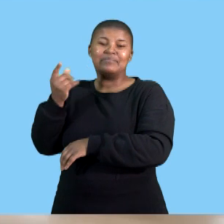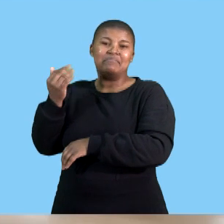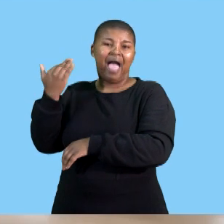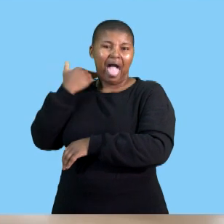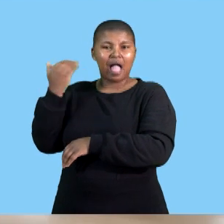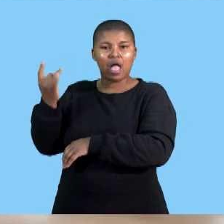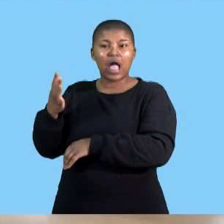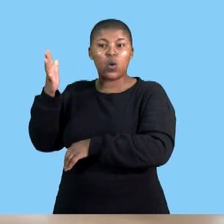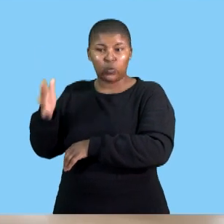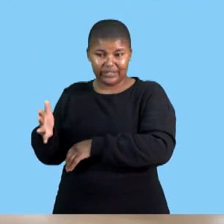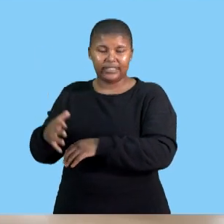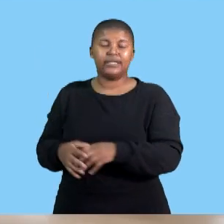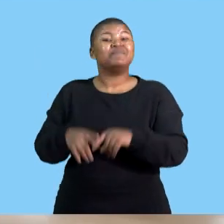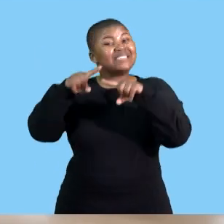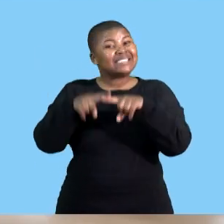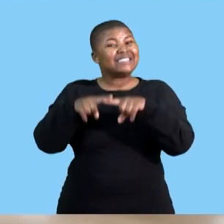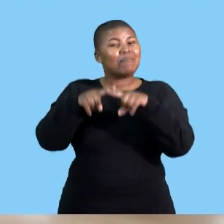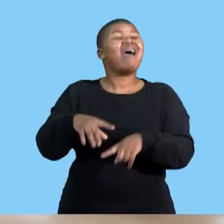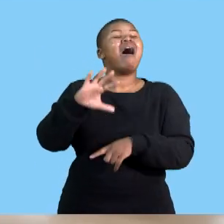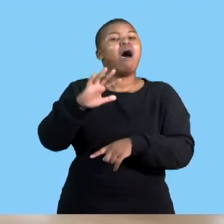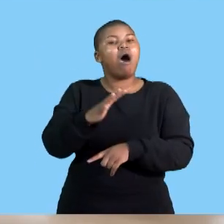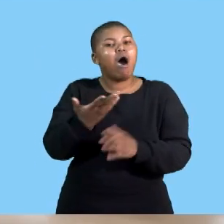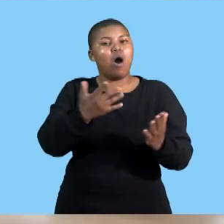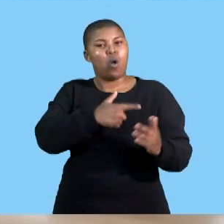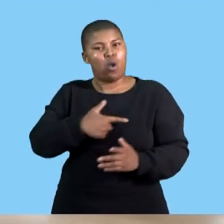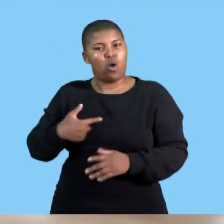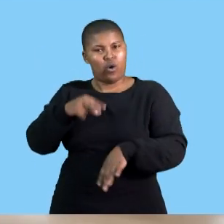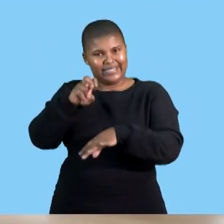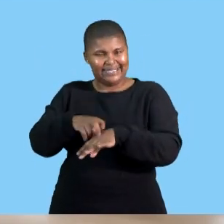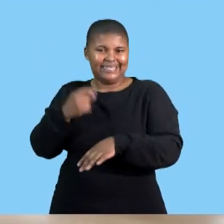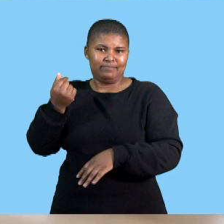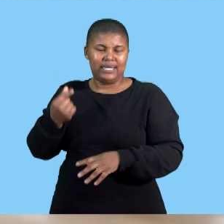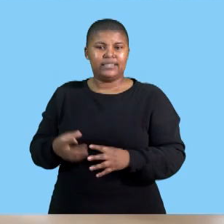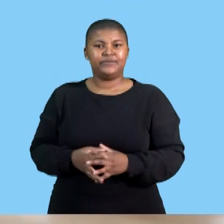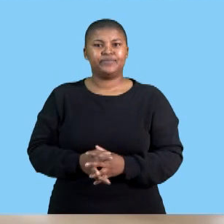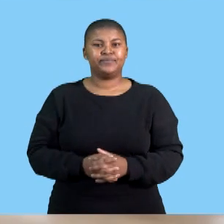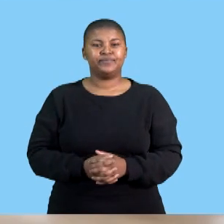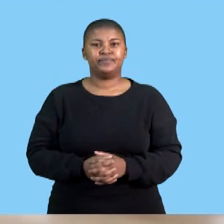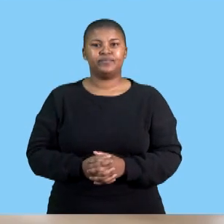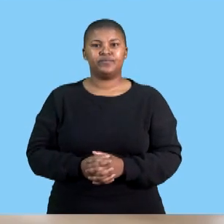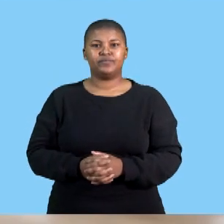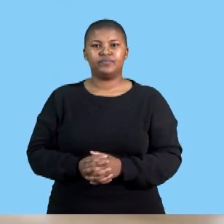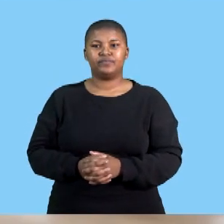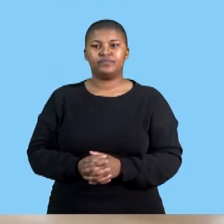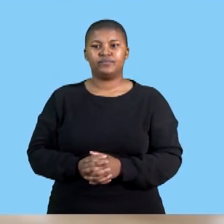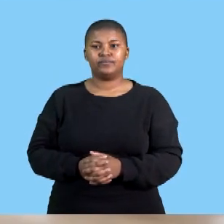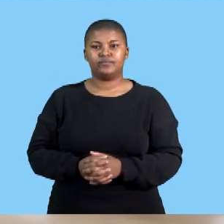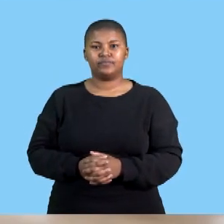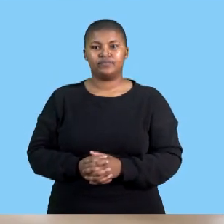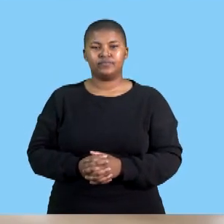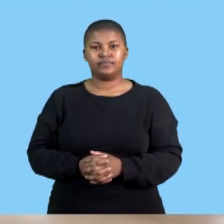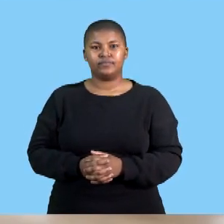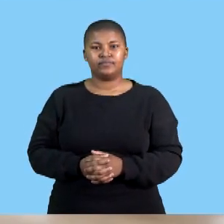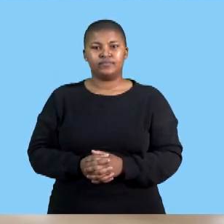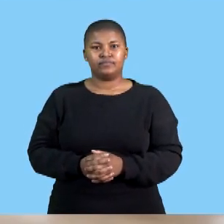influence your choice of funding is the period of financing, that for how long do you need this financing. Now let's look